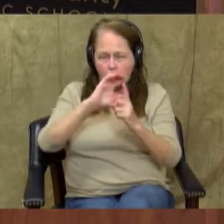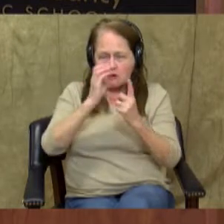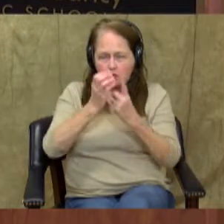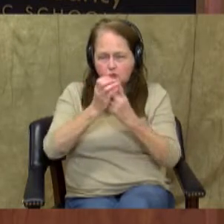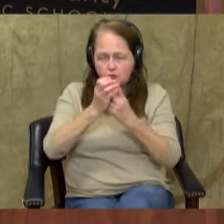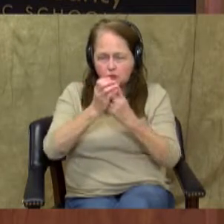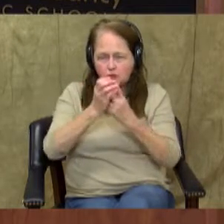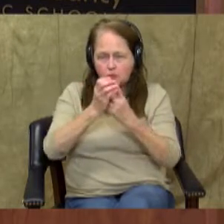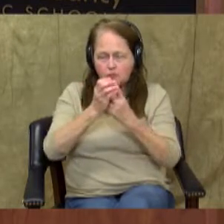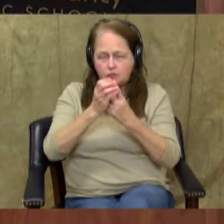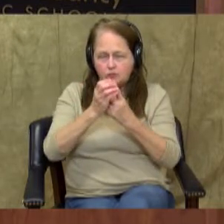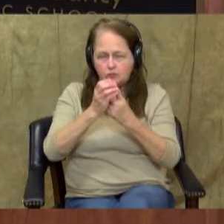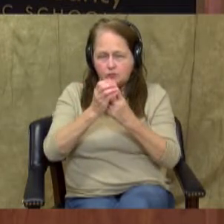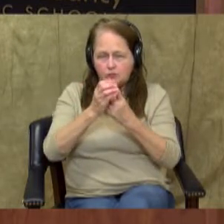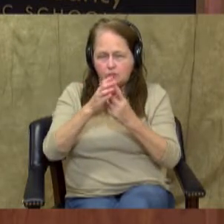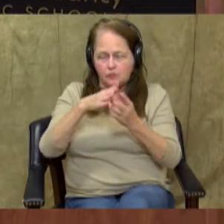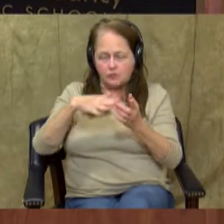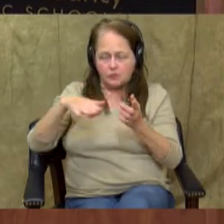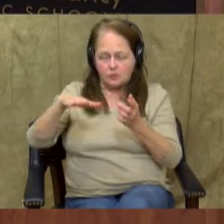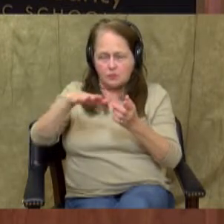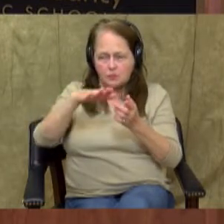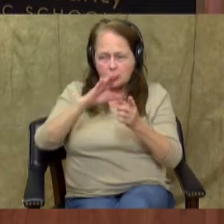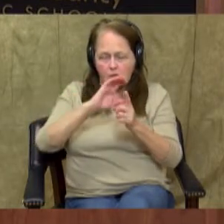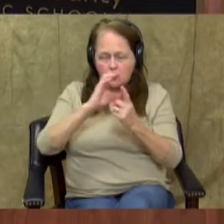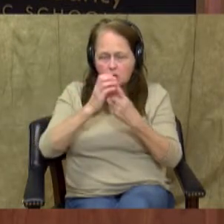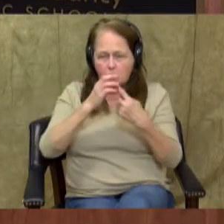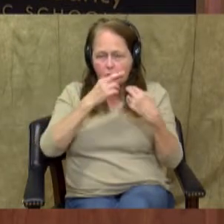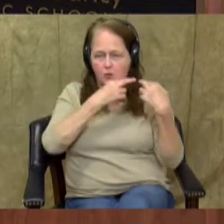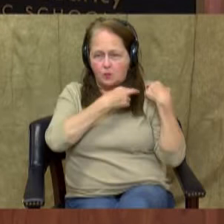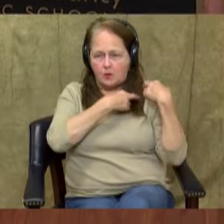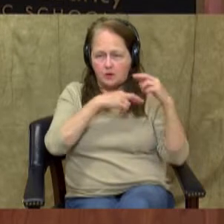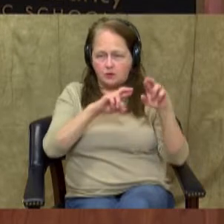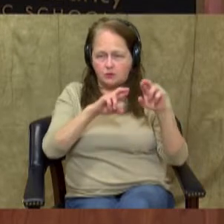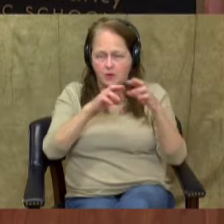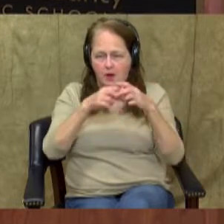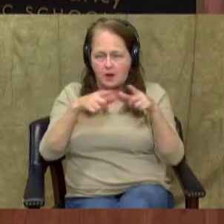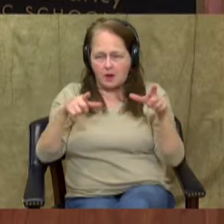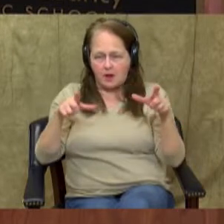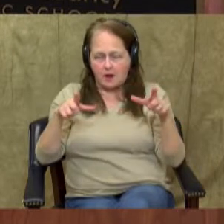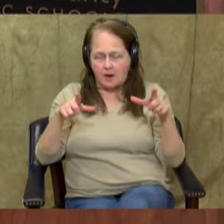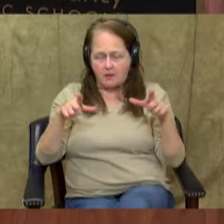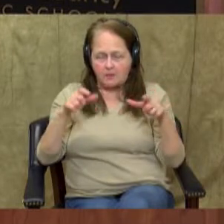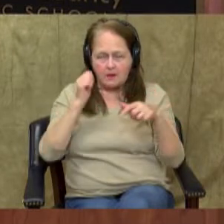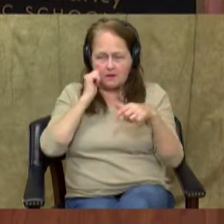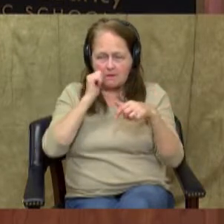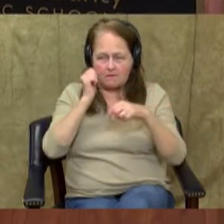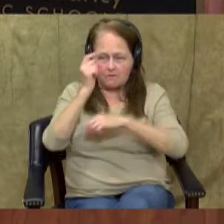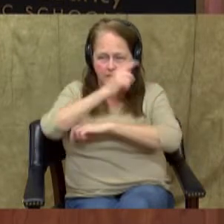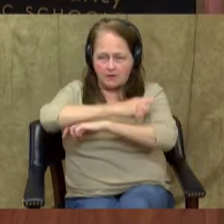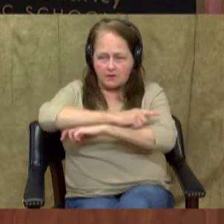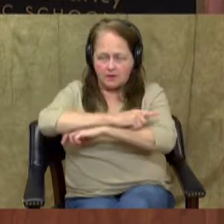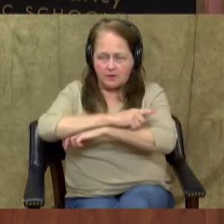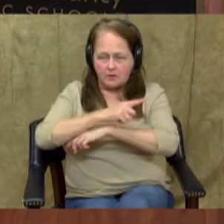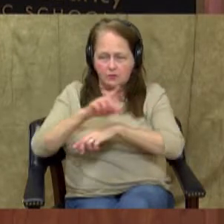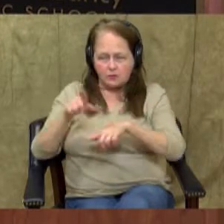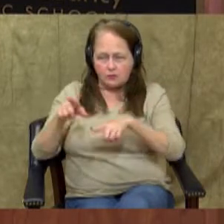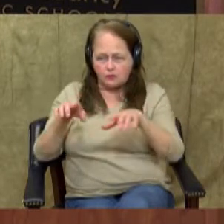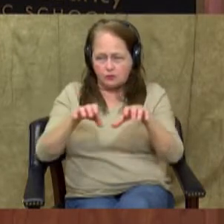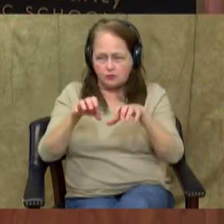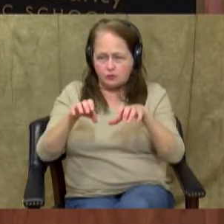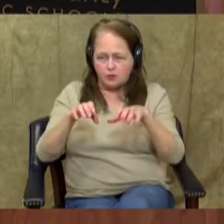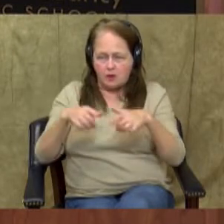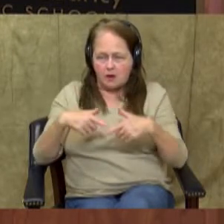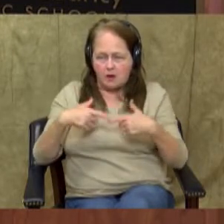connection. And remember, culture involves religion, language, daily way of life. In this case, they have